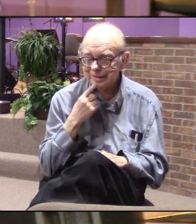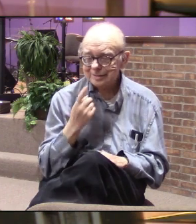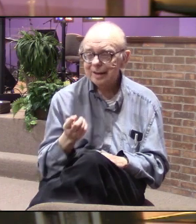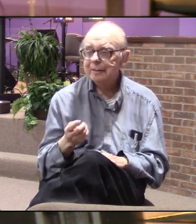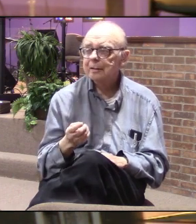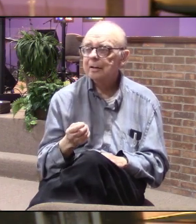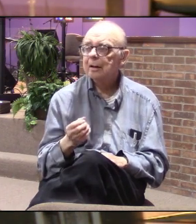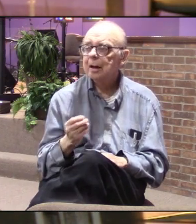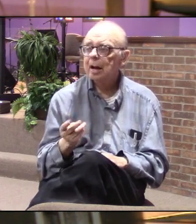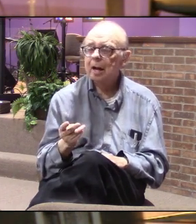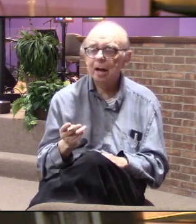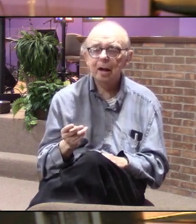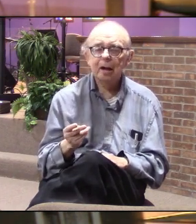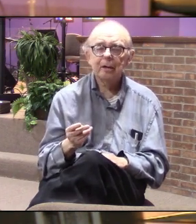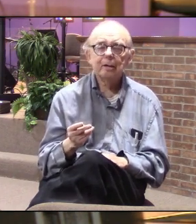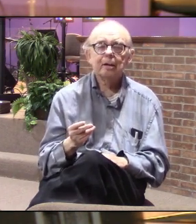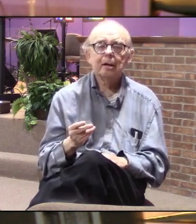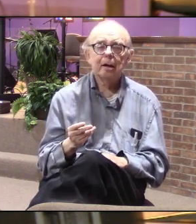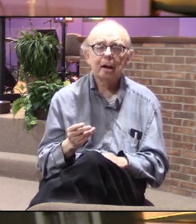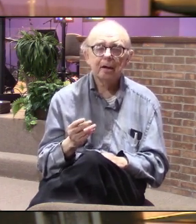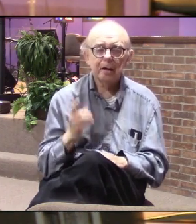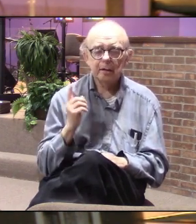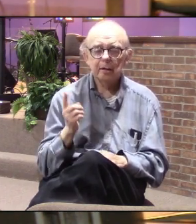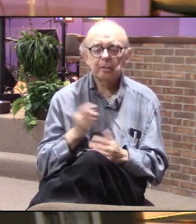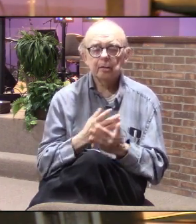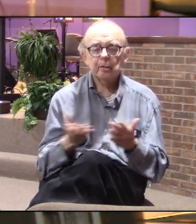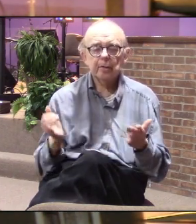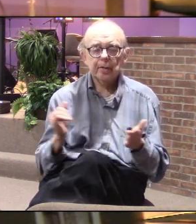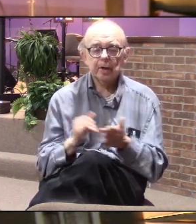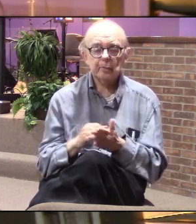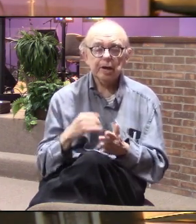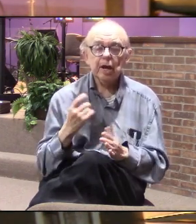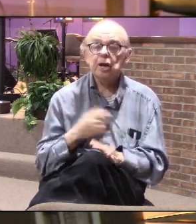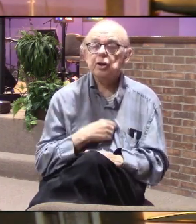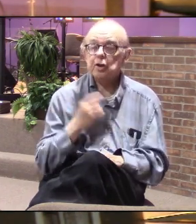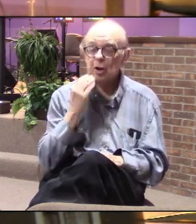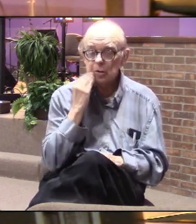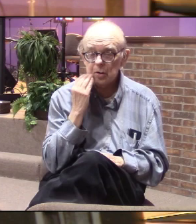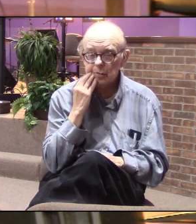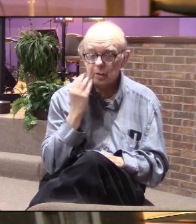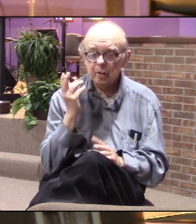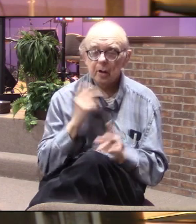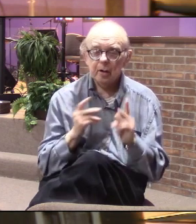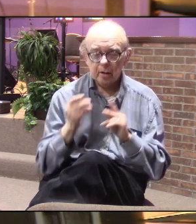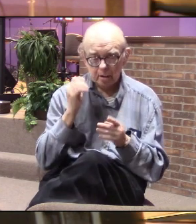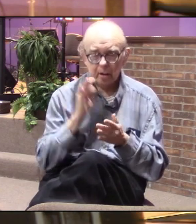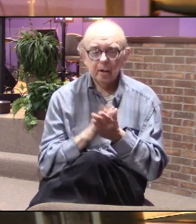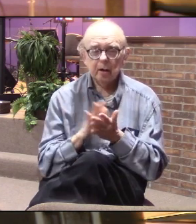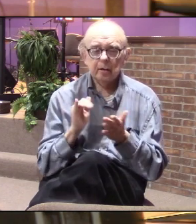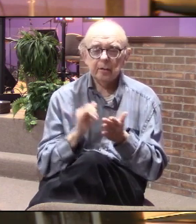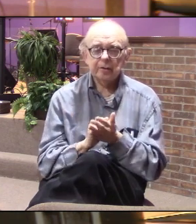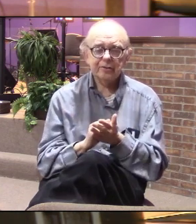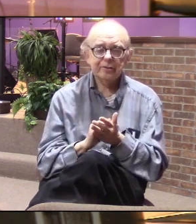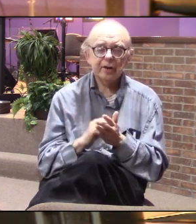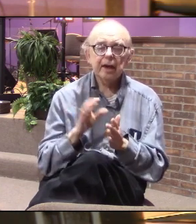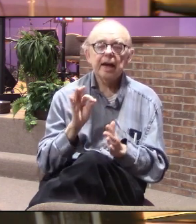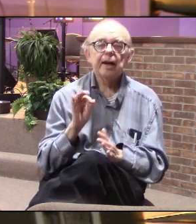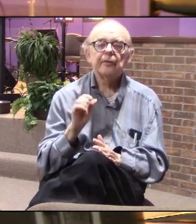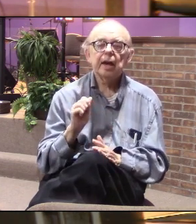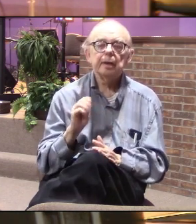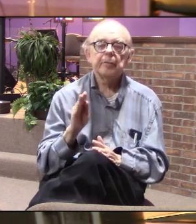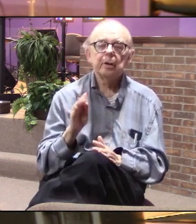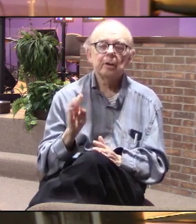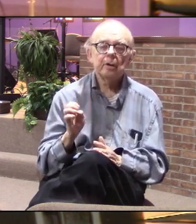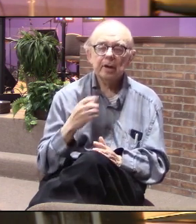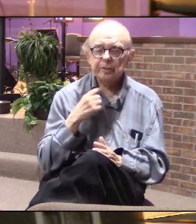Okay? But listen, for one thing we do know, a lot of people believe this is a fable. But